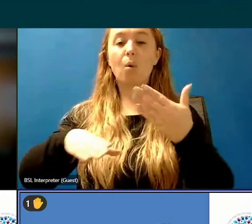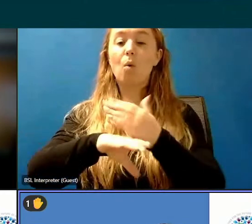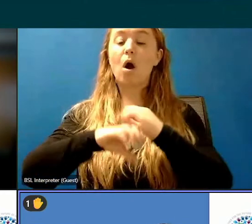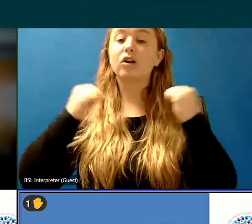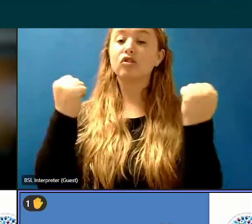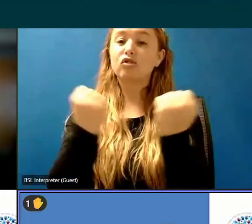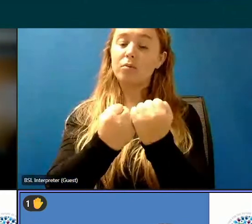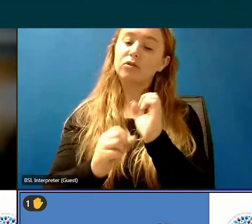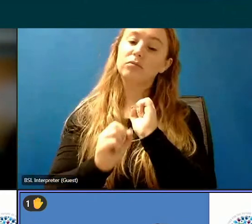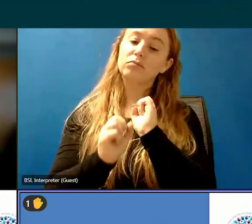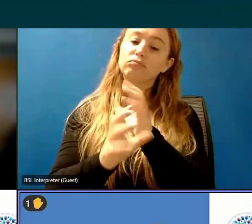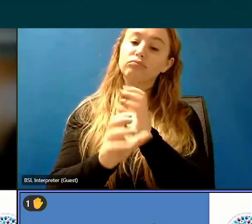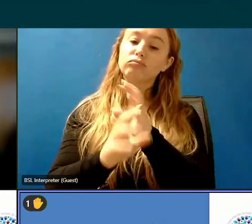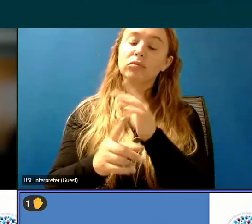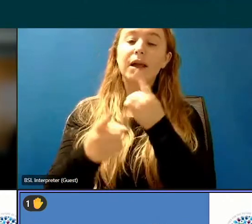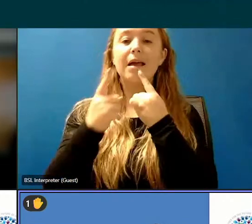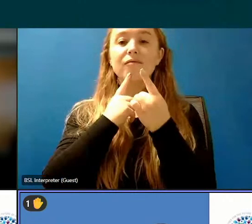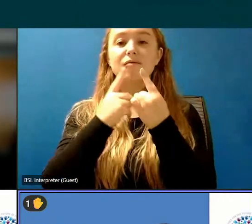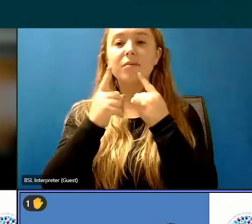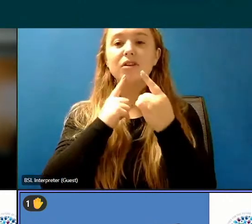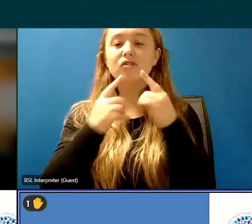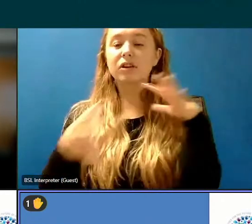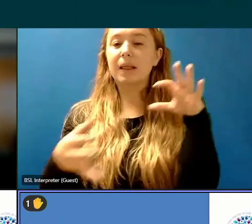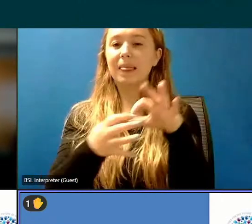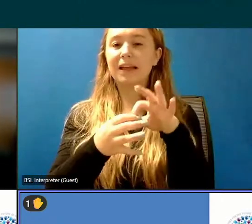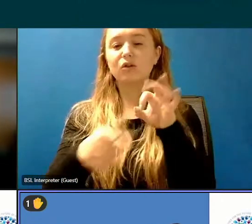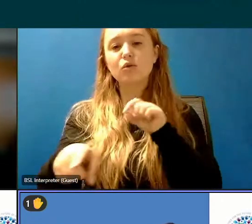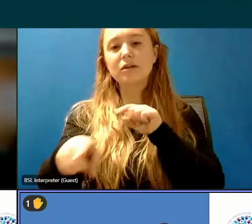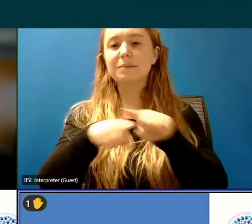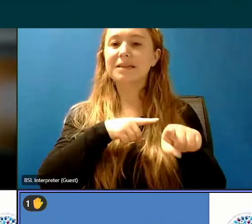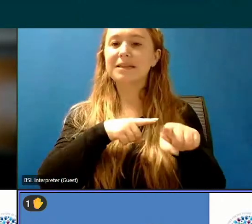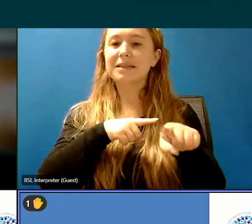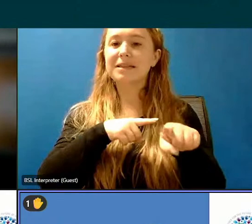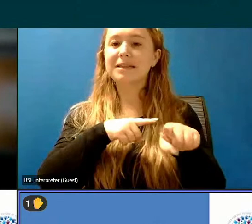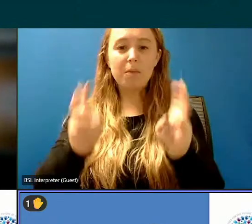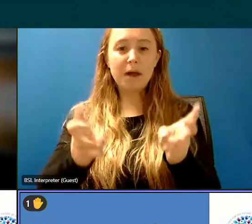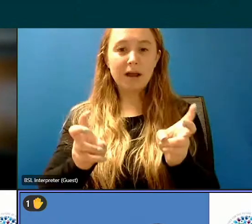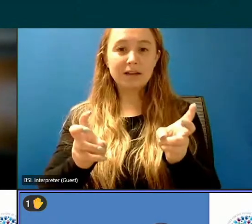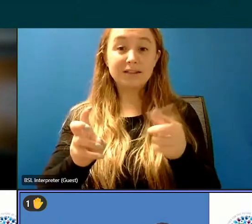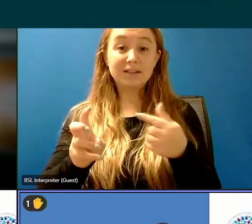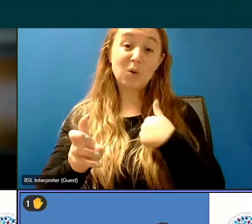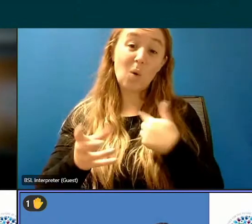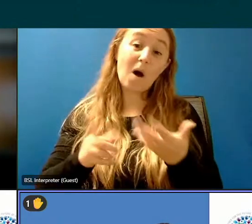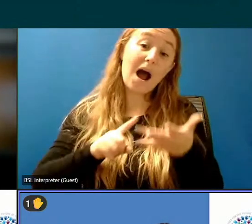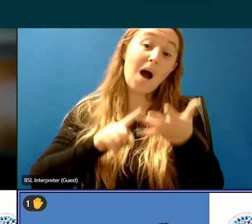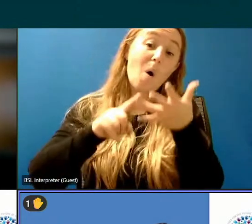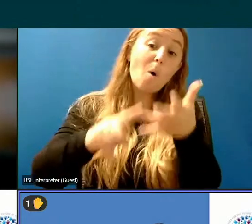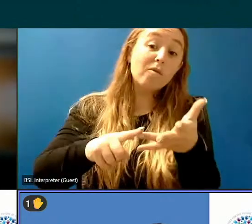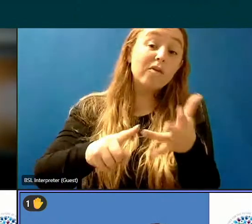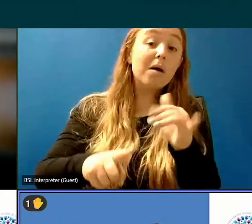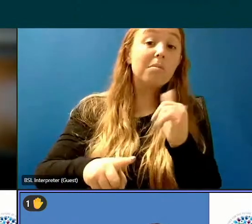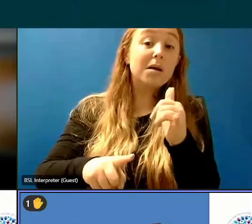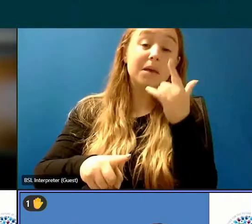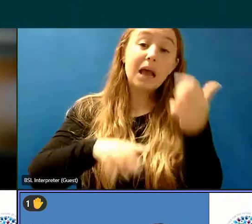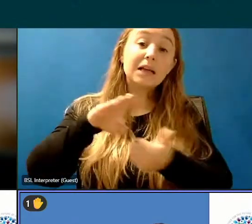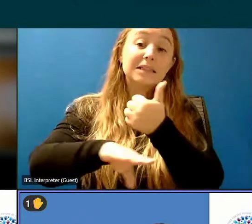on specific topics. What I'd like to offer up is if we could do that again with